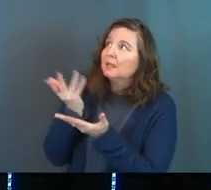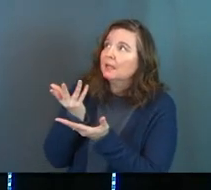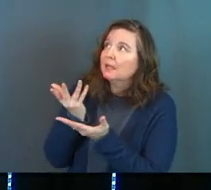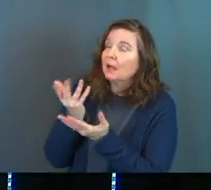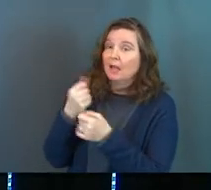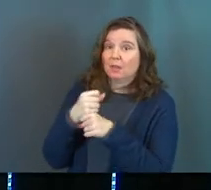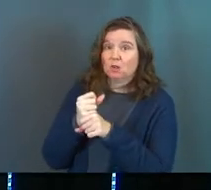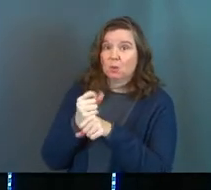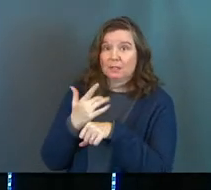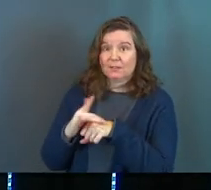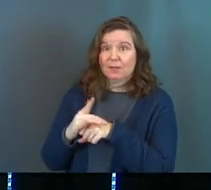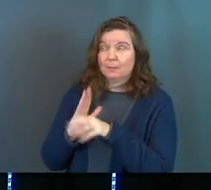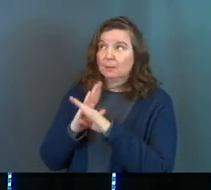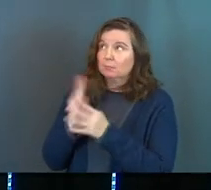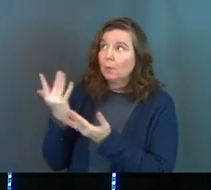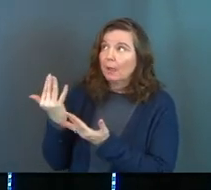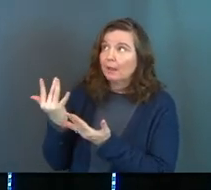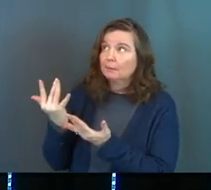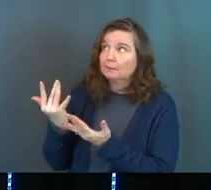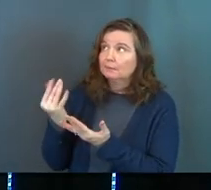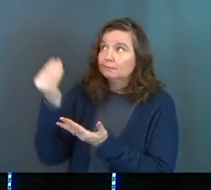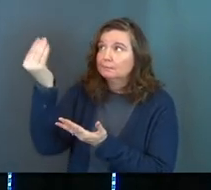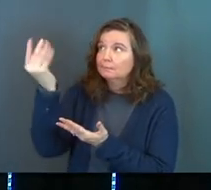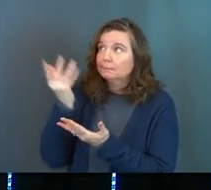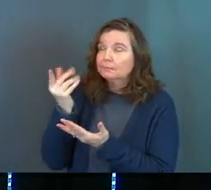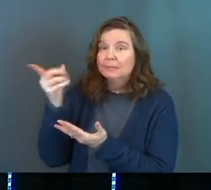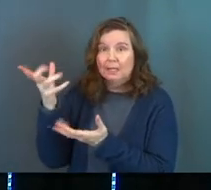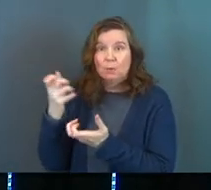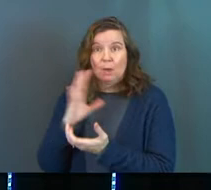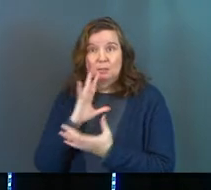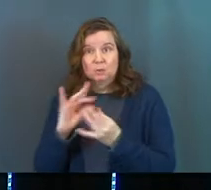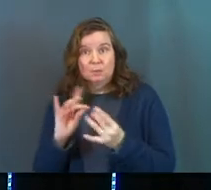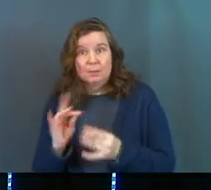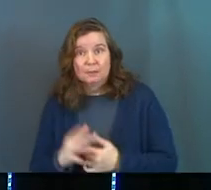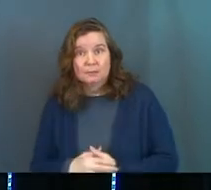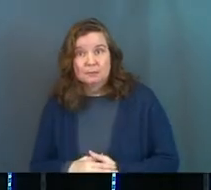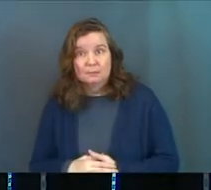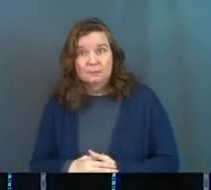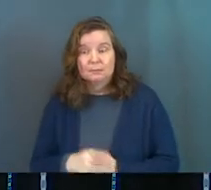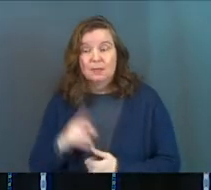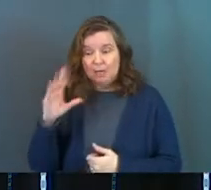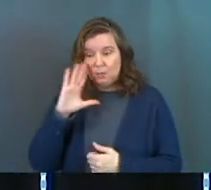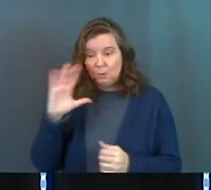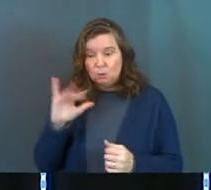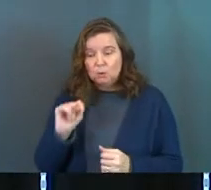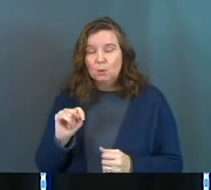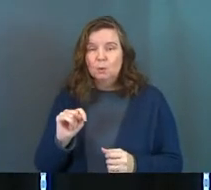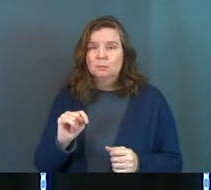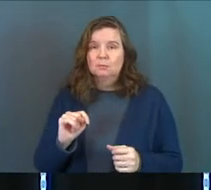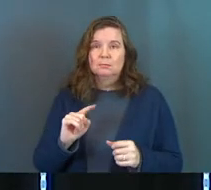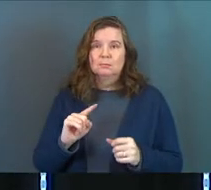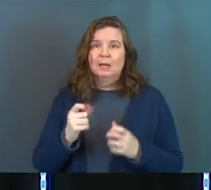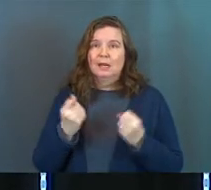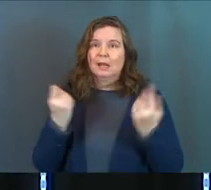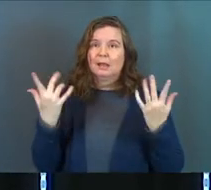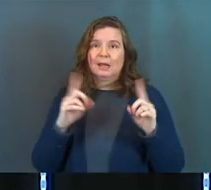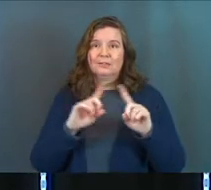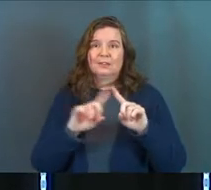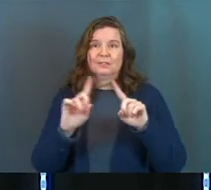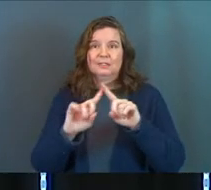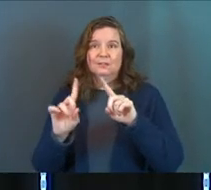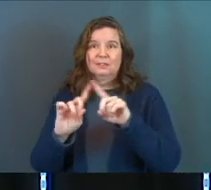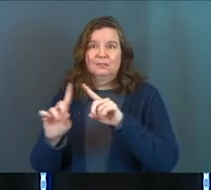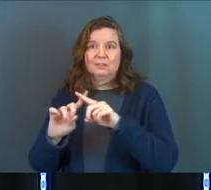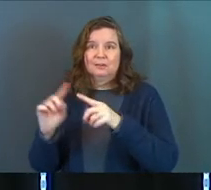and then you create space and silence, he wants to speak. And he'll do it in a whole lot of different